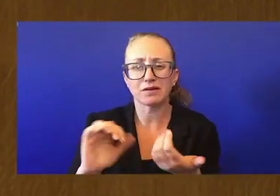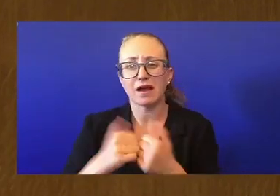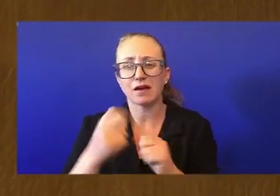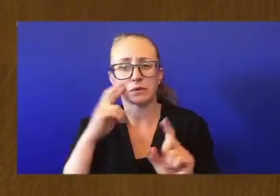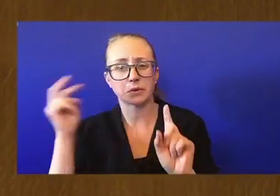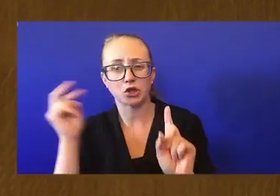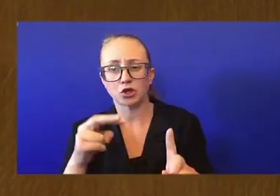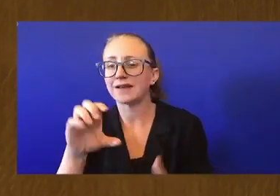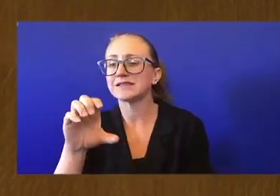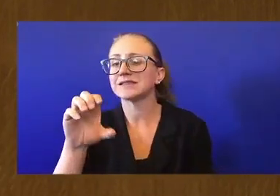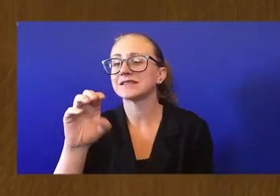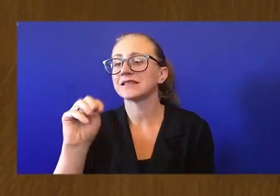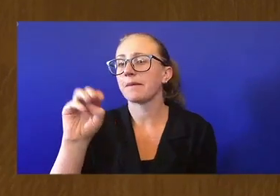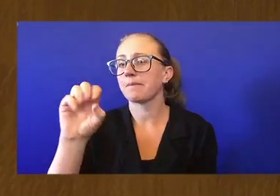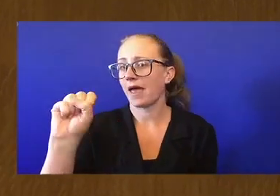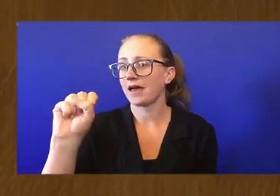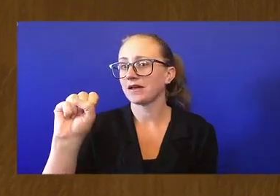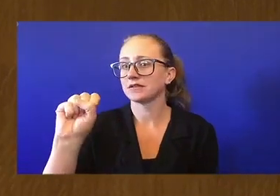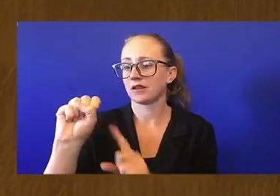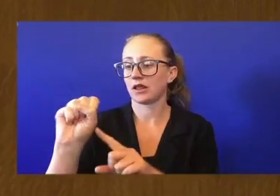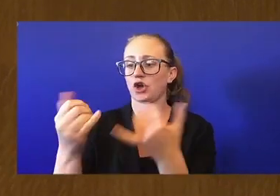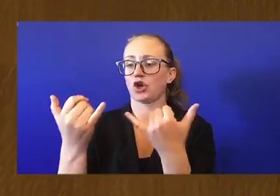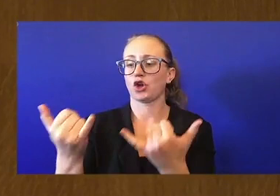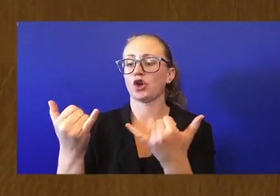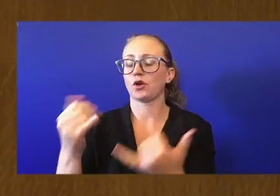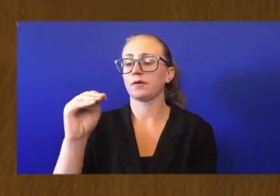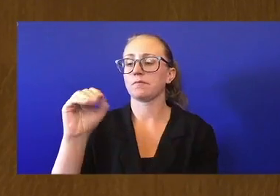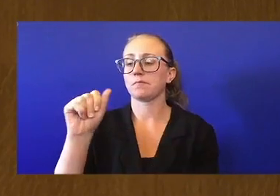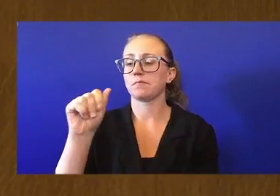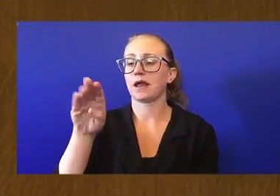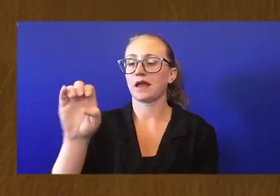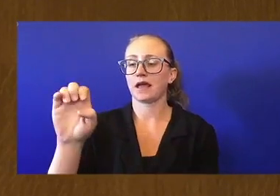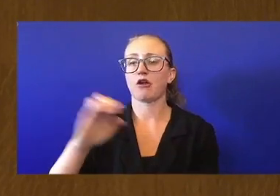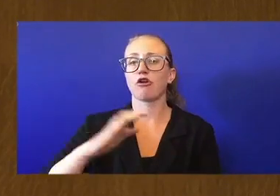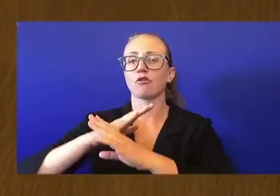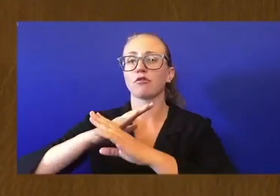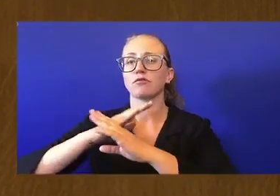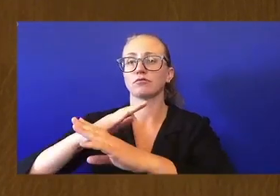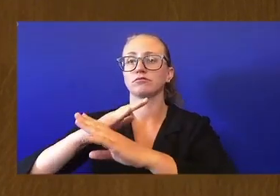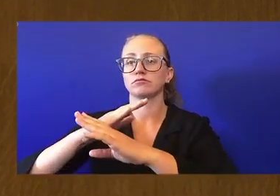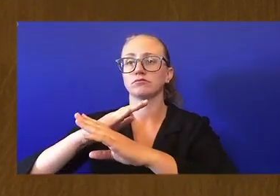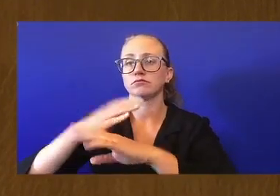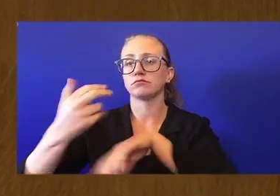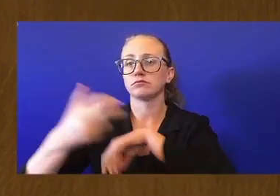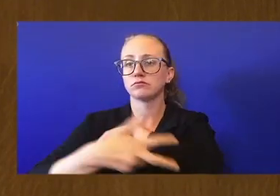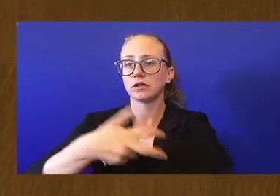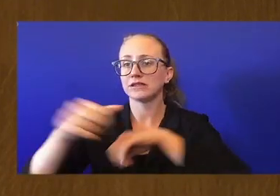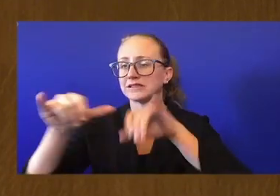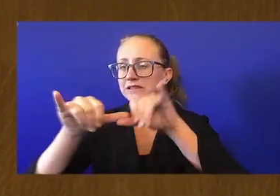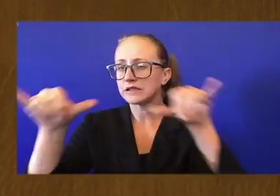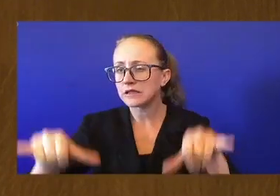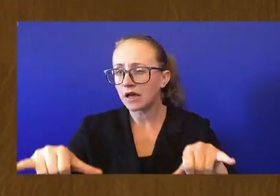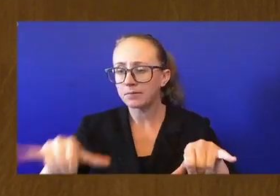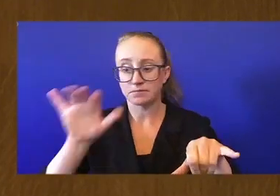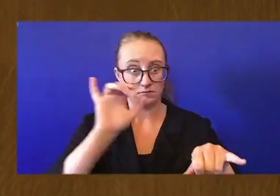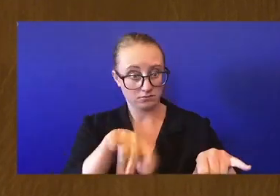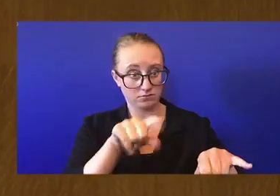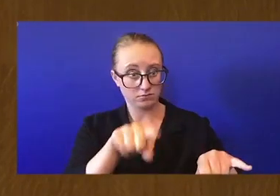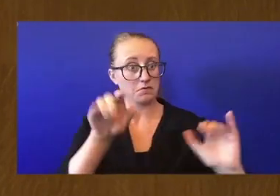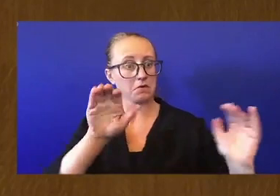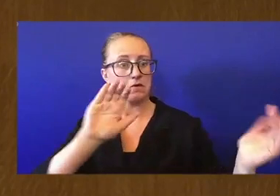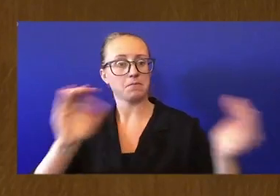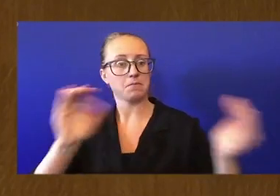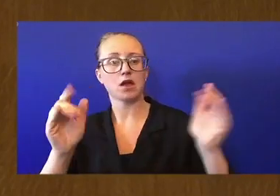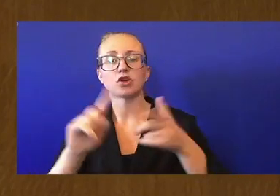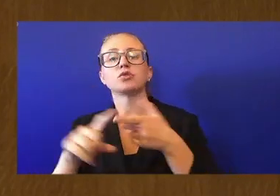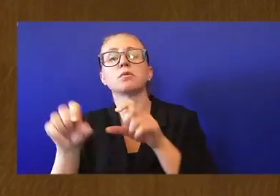CMS's current Medicare fraud prevention system, compare it to what could be out